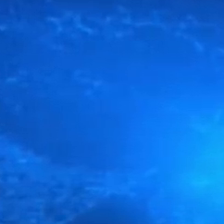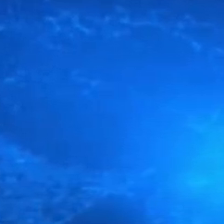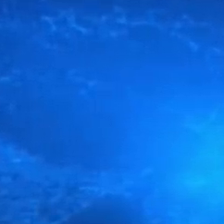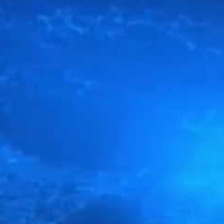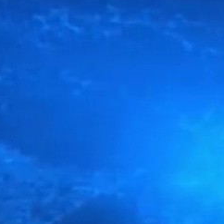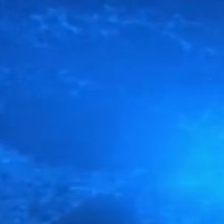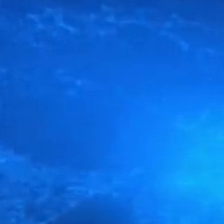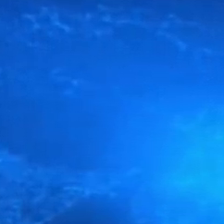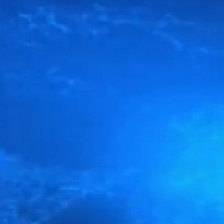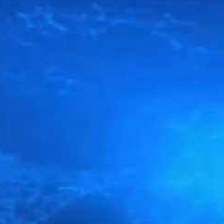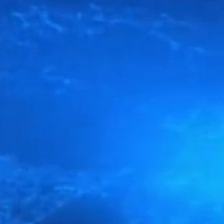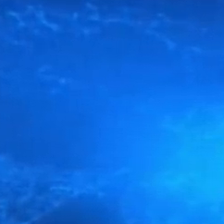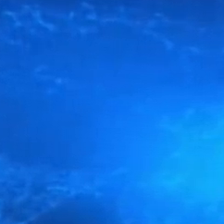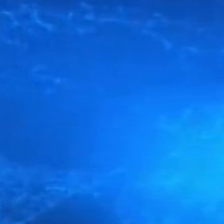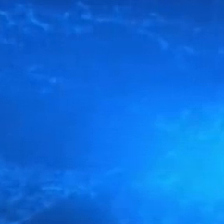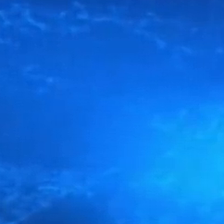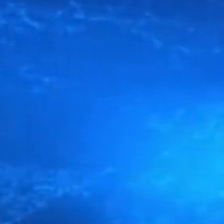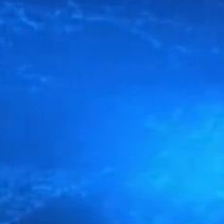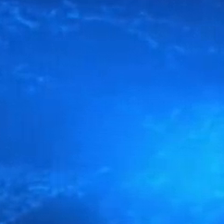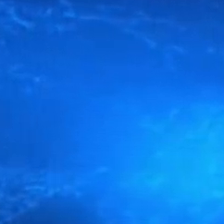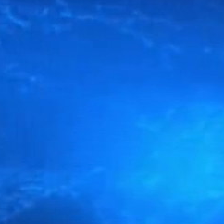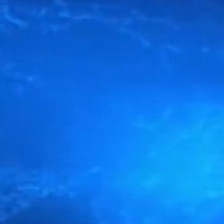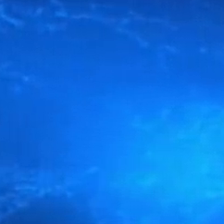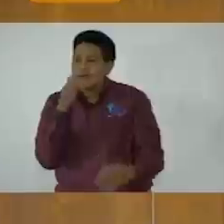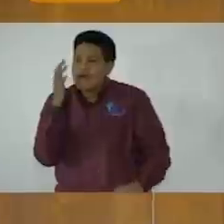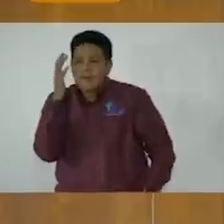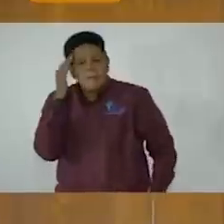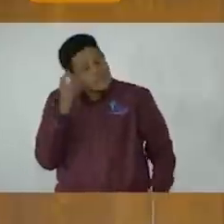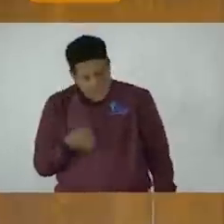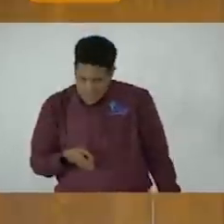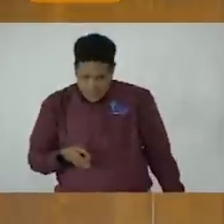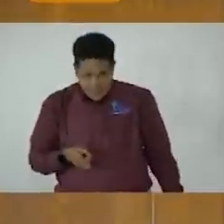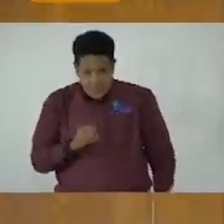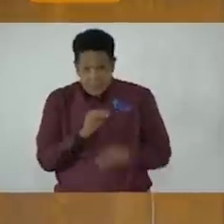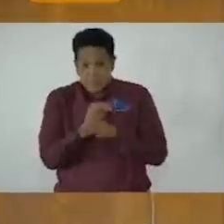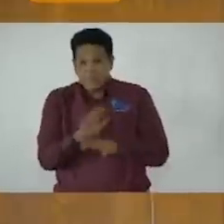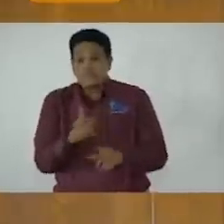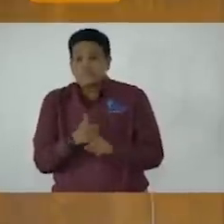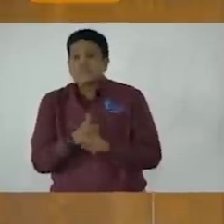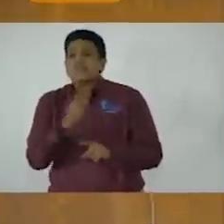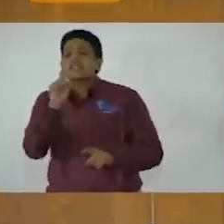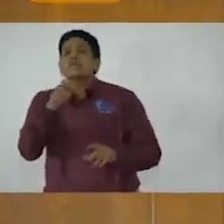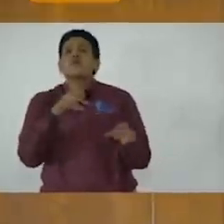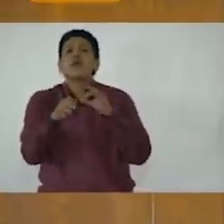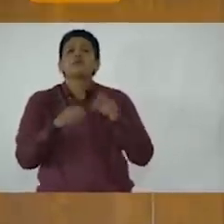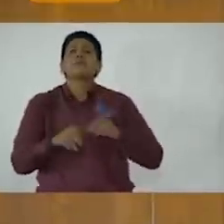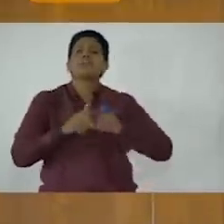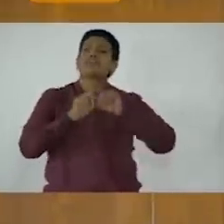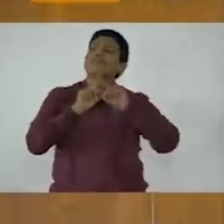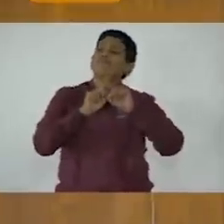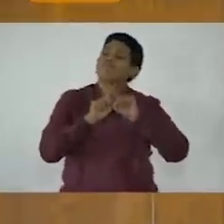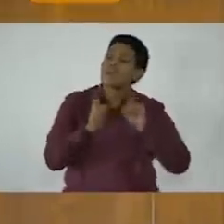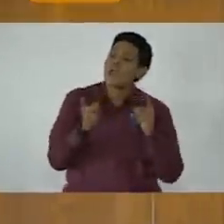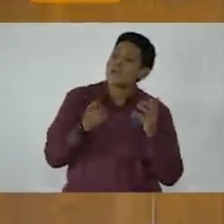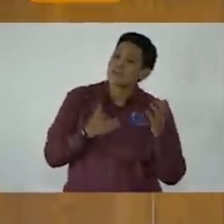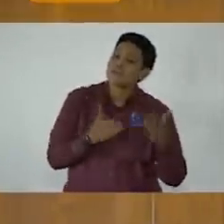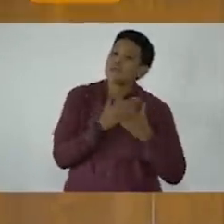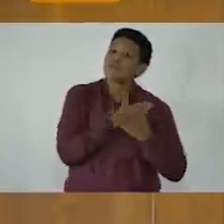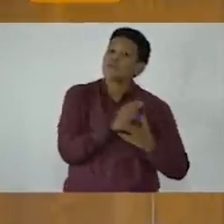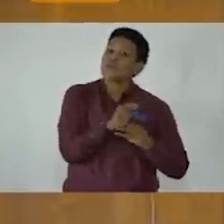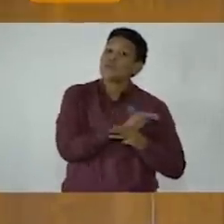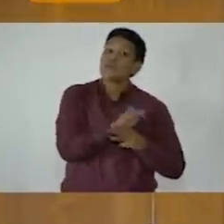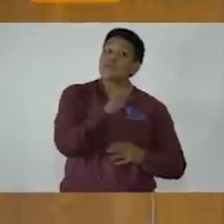is lower than what the current year will end on. The minister needs to explain the variance between the ministry's